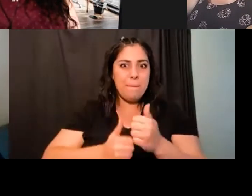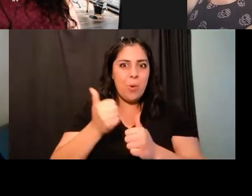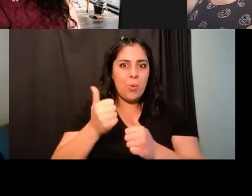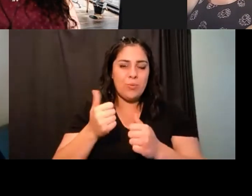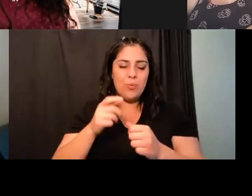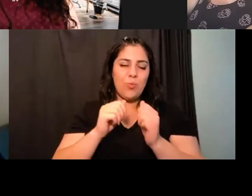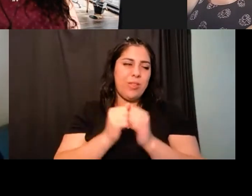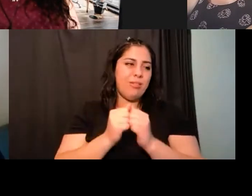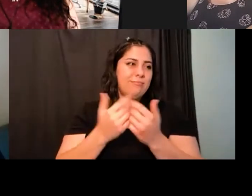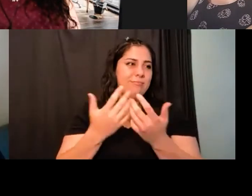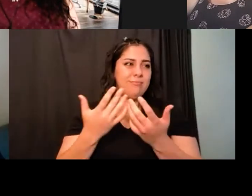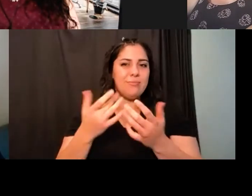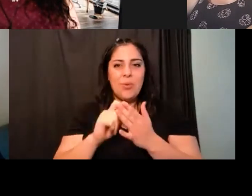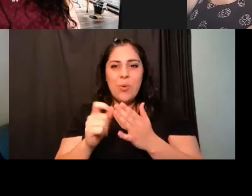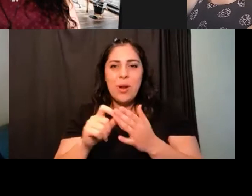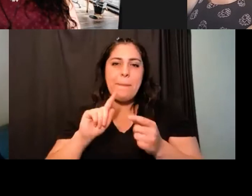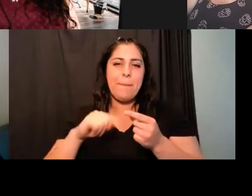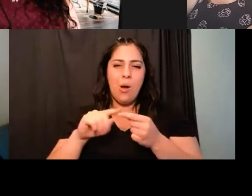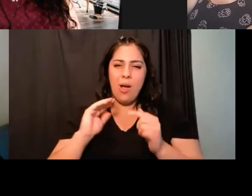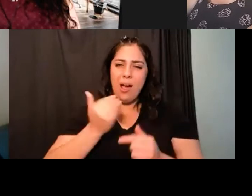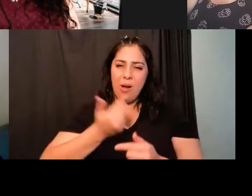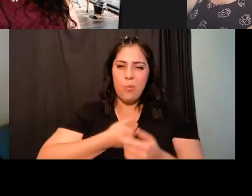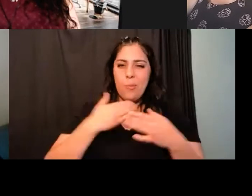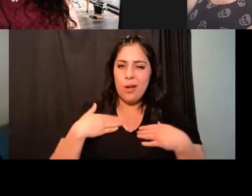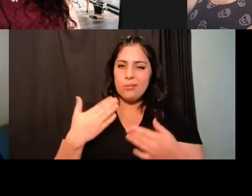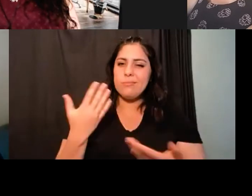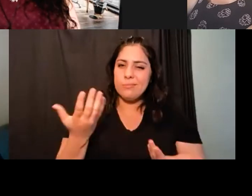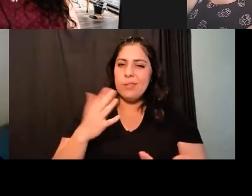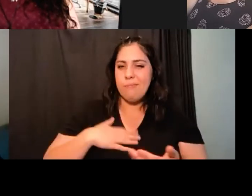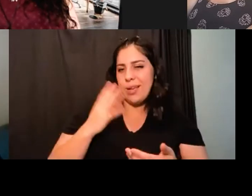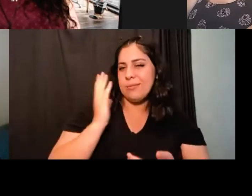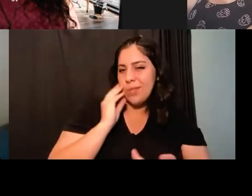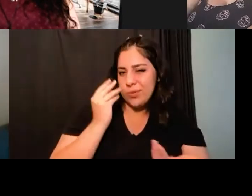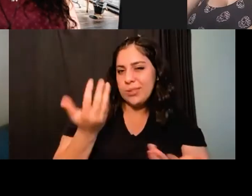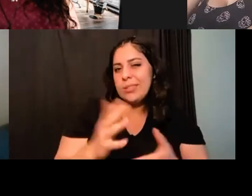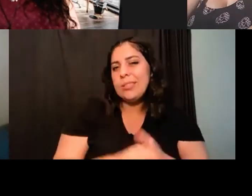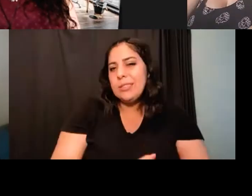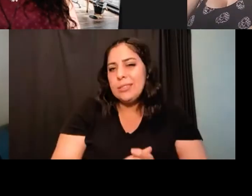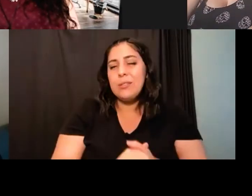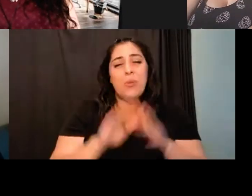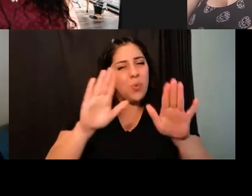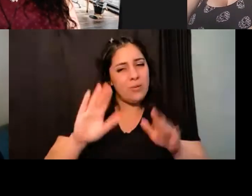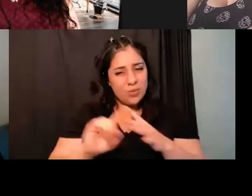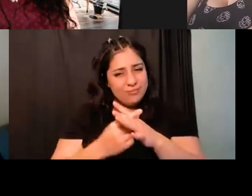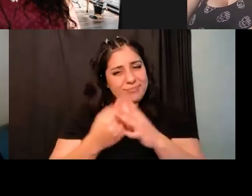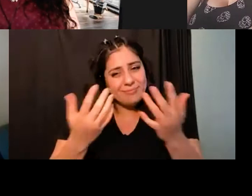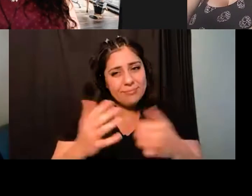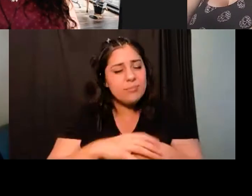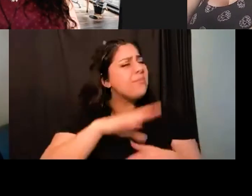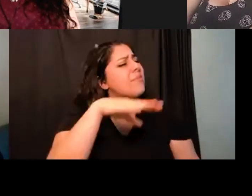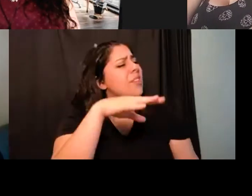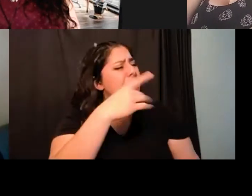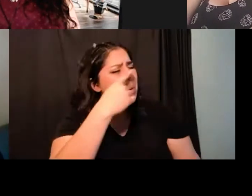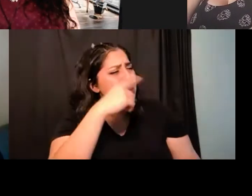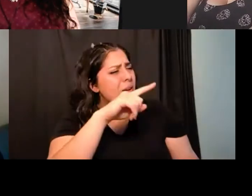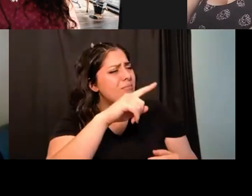but that was my take on our beginning, our wonderful beginning. Rebecca, do you mind saying why it was hard to you to start